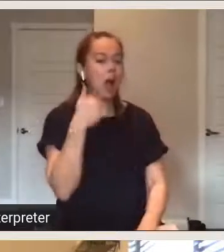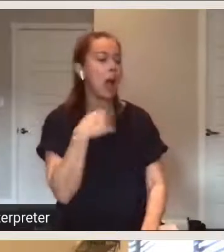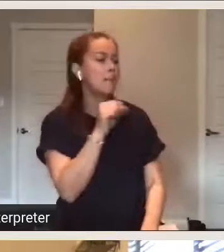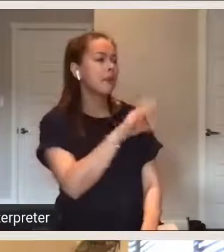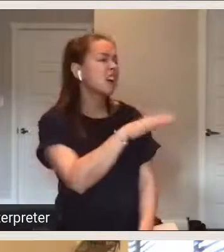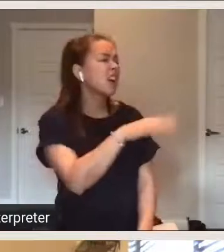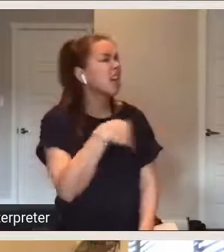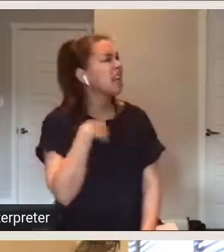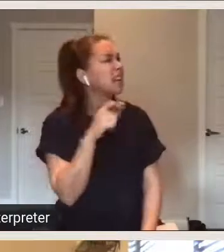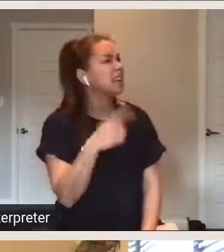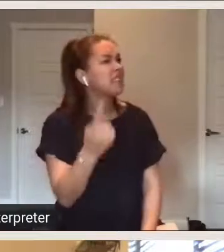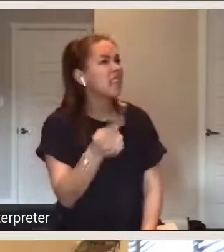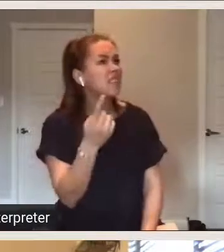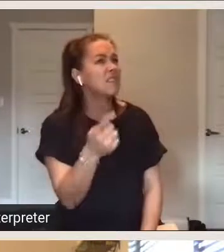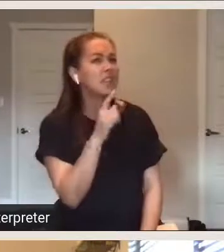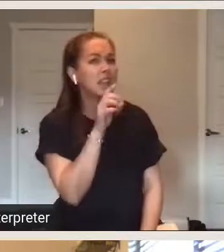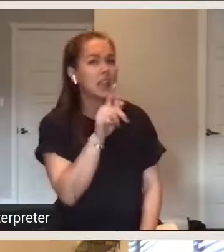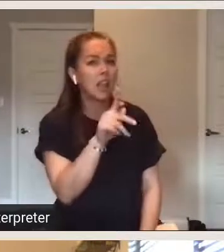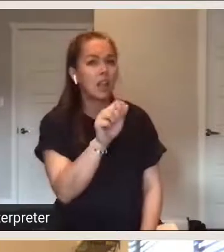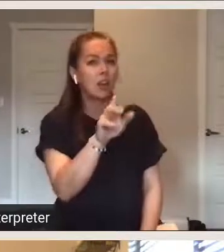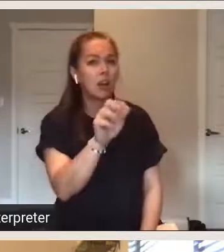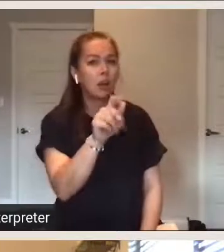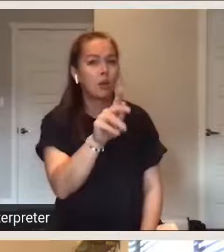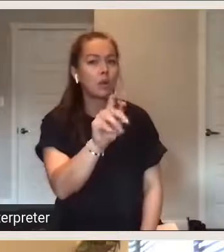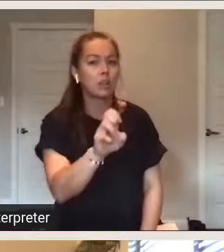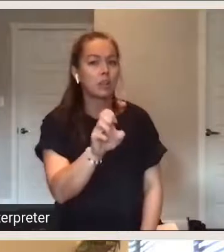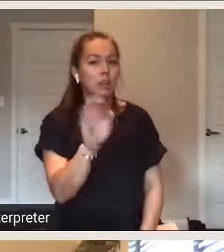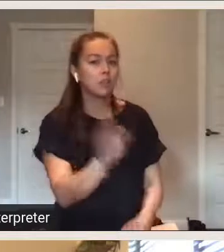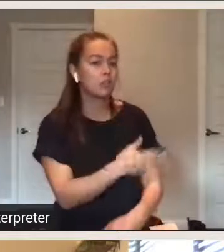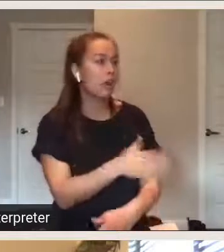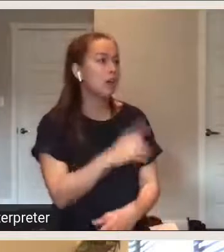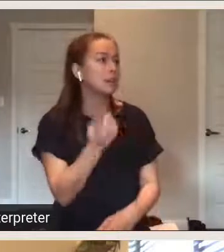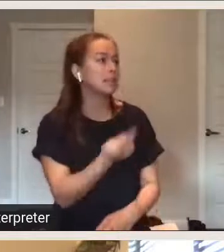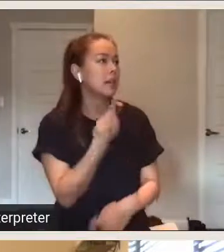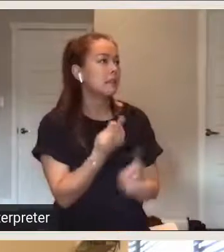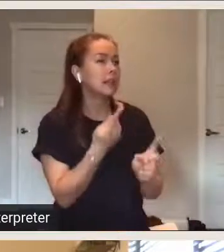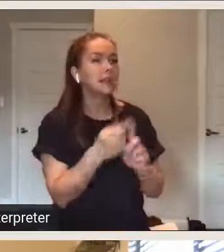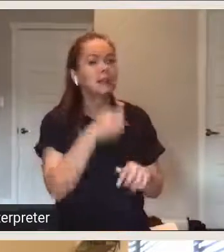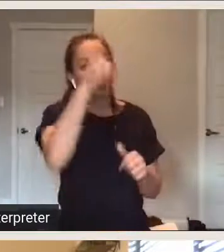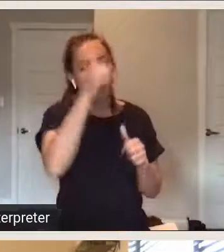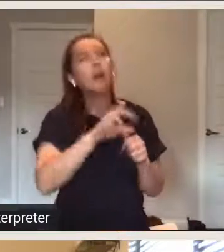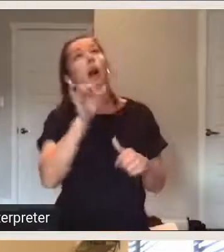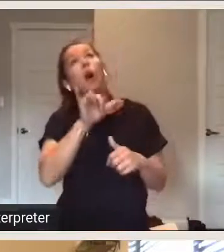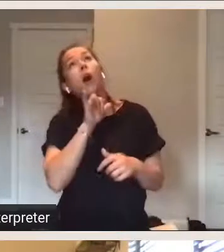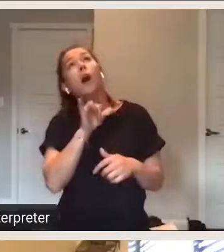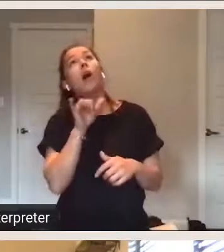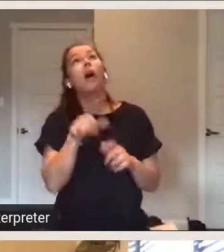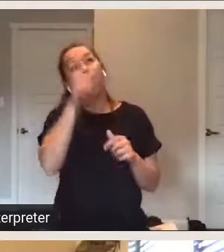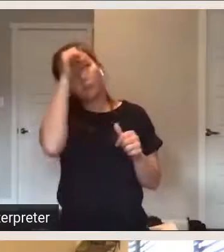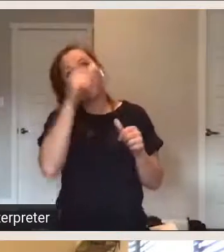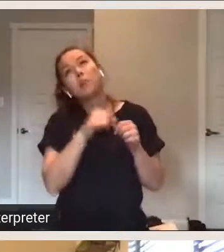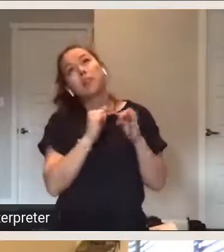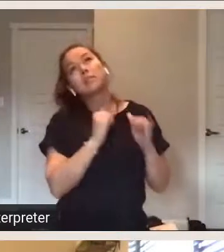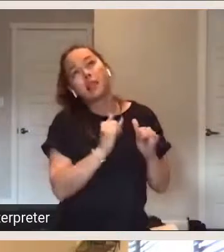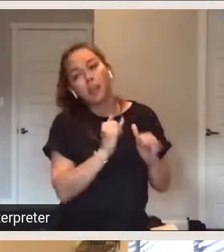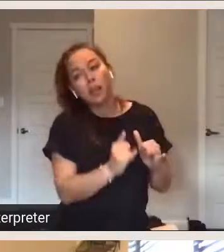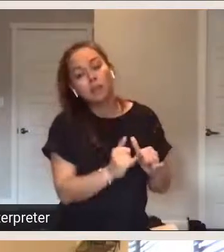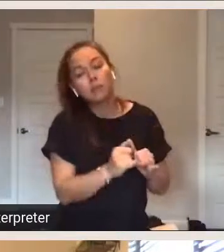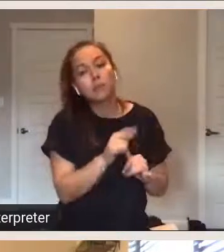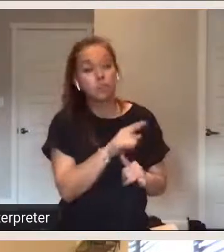like... It gave her some hints, and then she came up with that, and I was like, this is perfect. Can we use it? And we